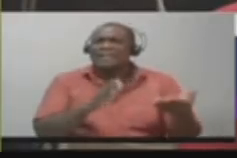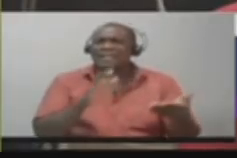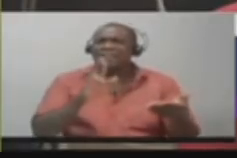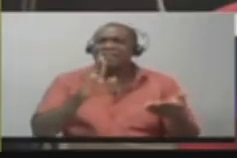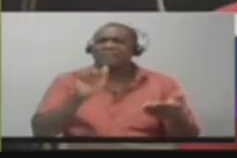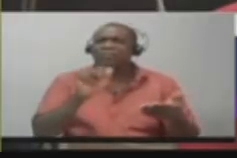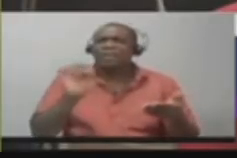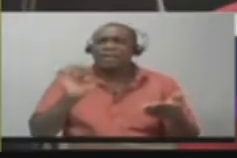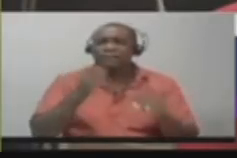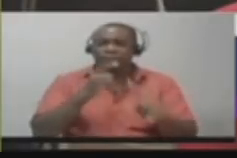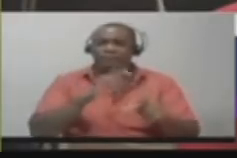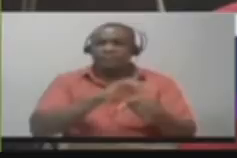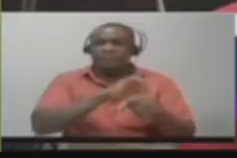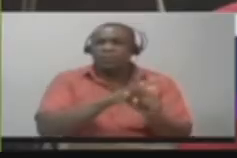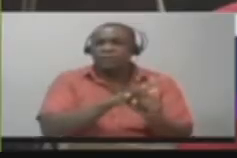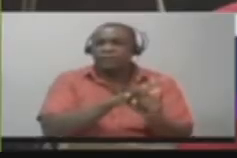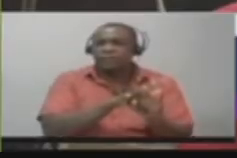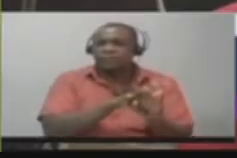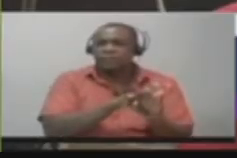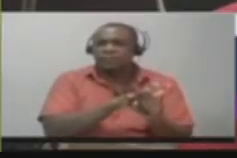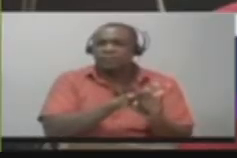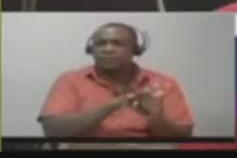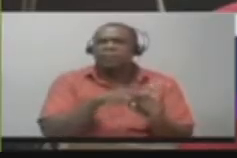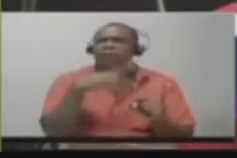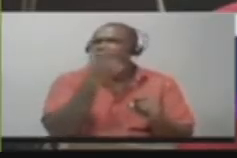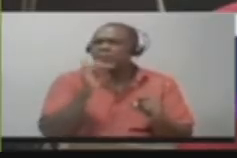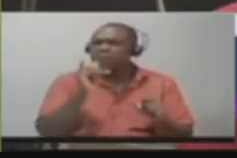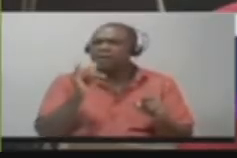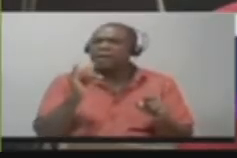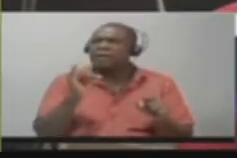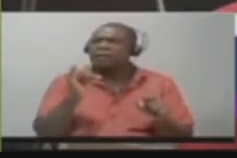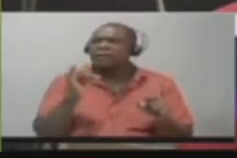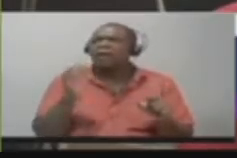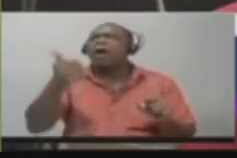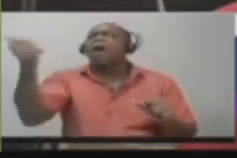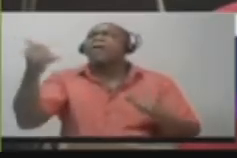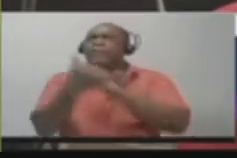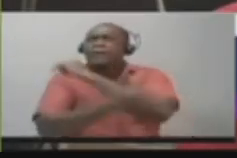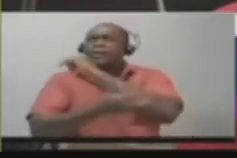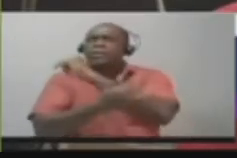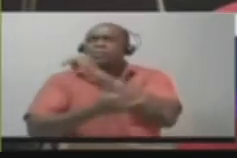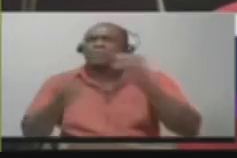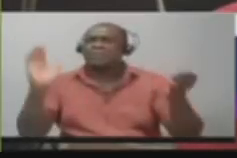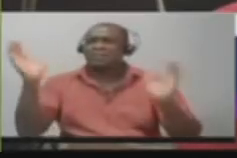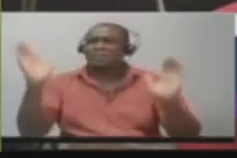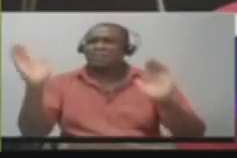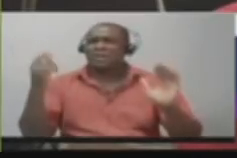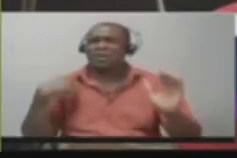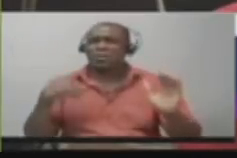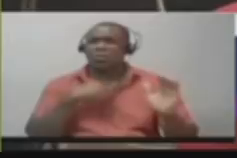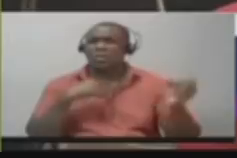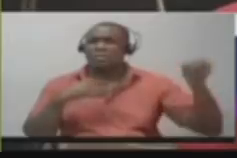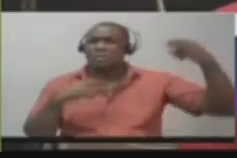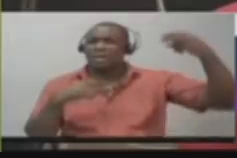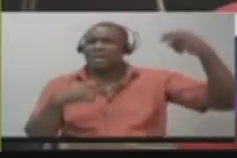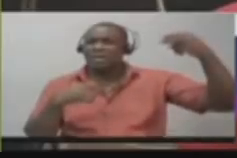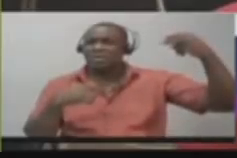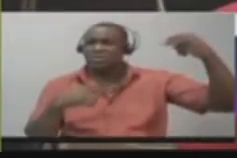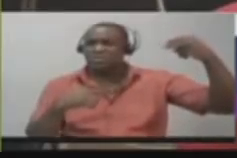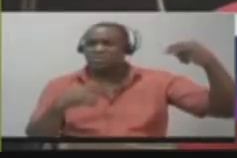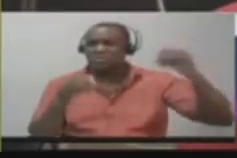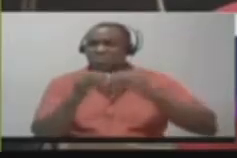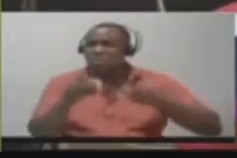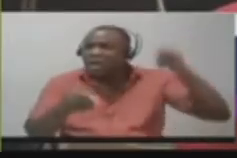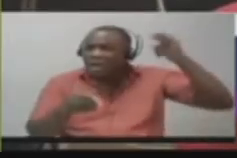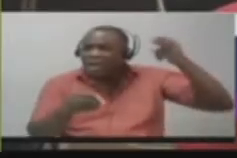rate, I think he said seems to be a little higher than the global death rate according to his research. And what he's asking is there any